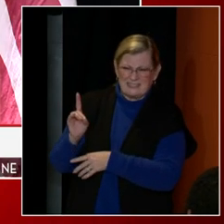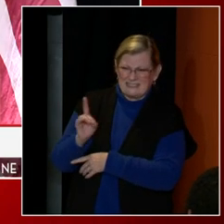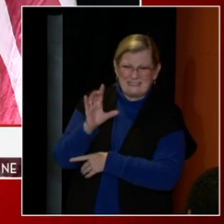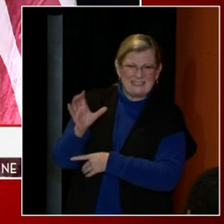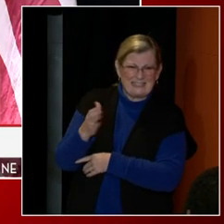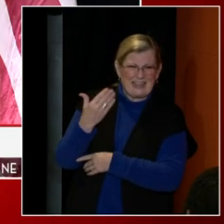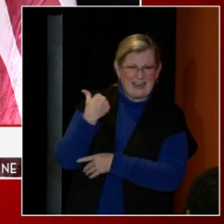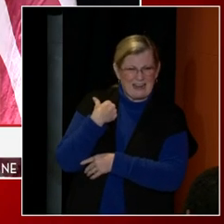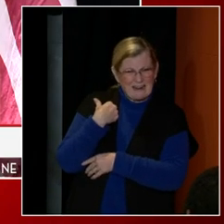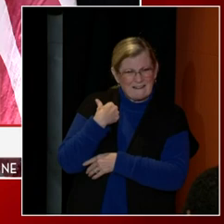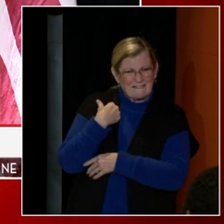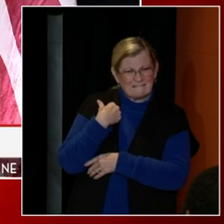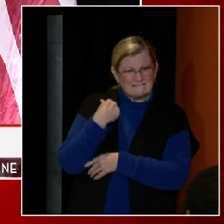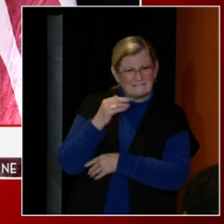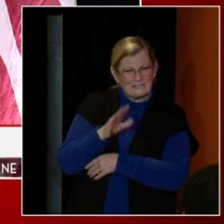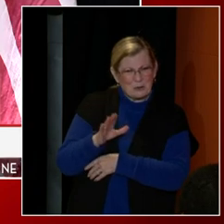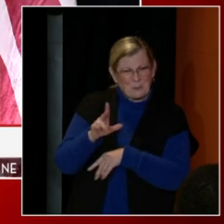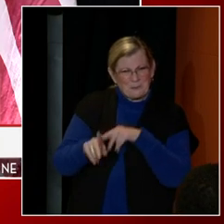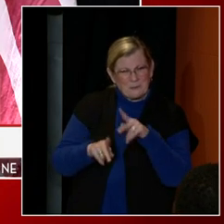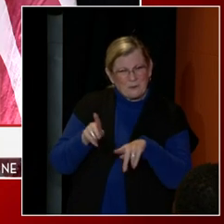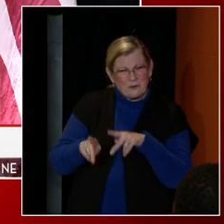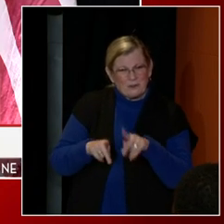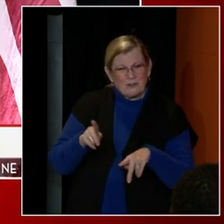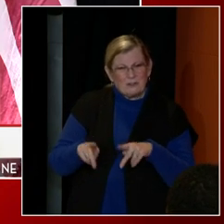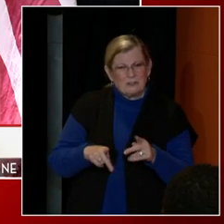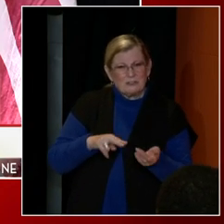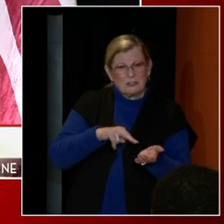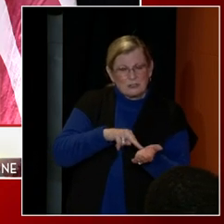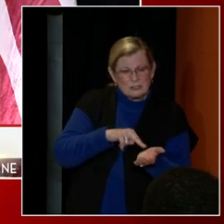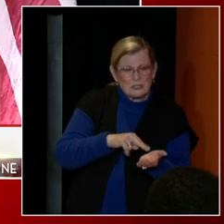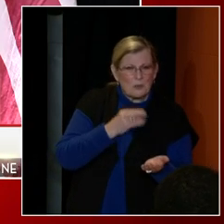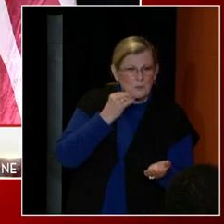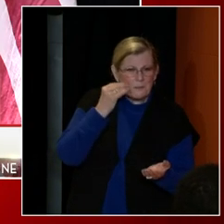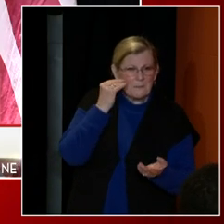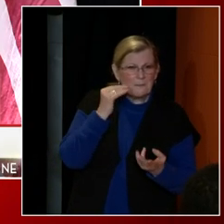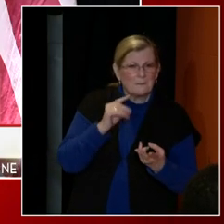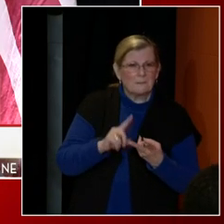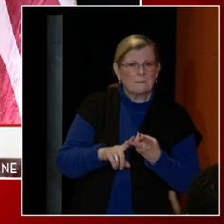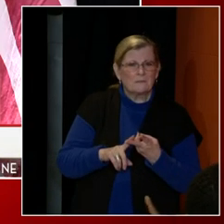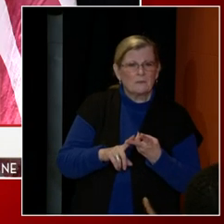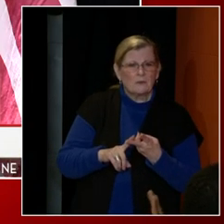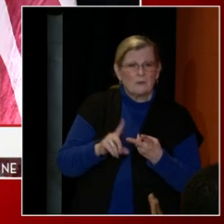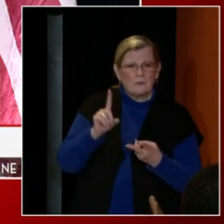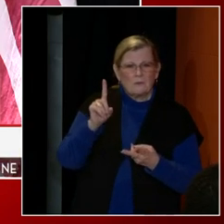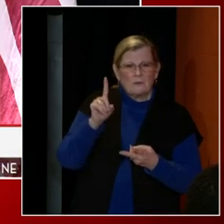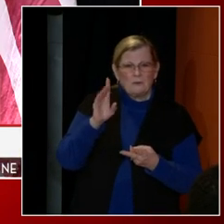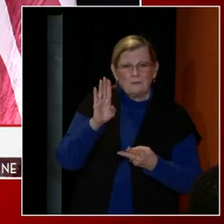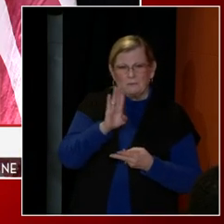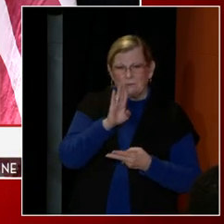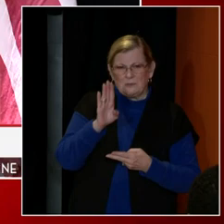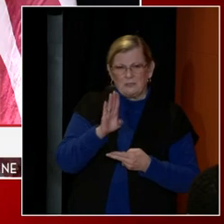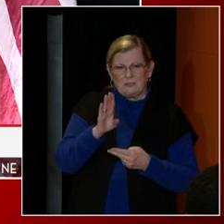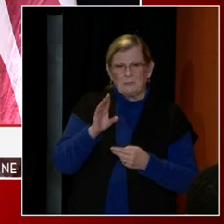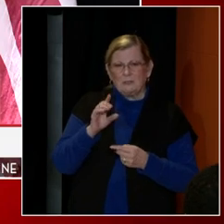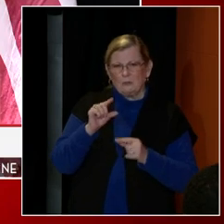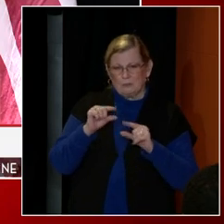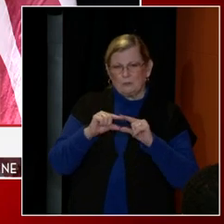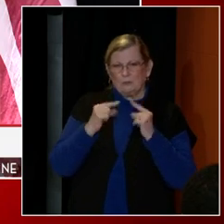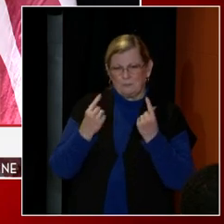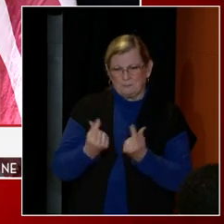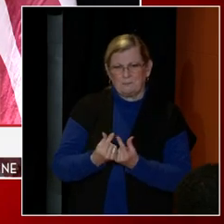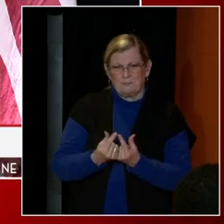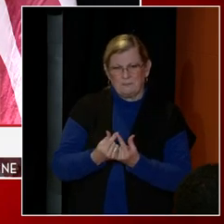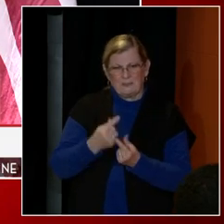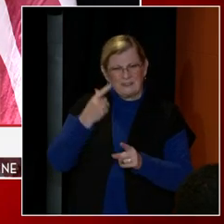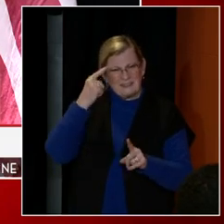residents of nursing homes and long-term care facilities in the 1B group. I'm curious if that is going to change at all. I believe the